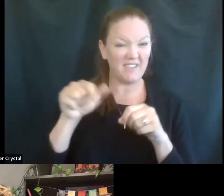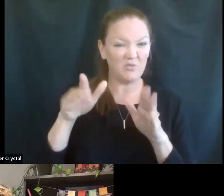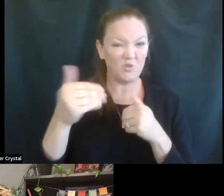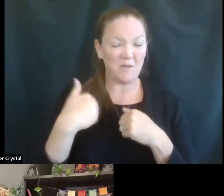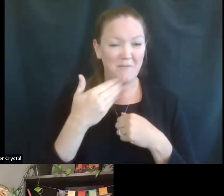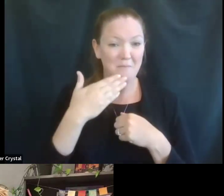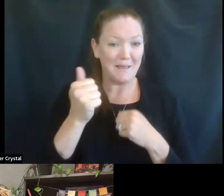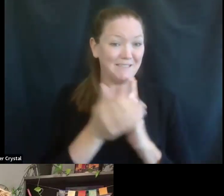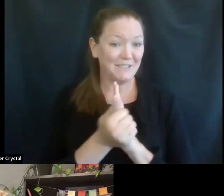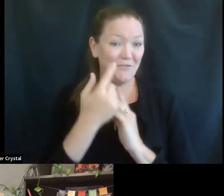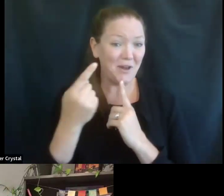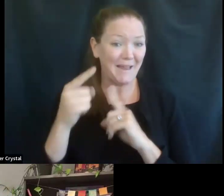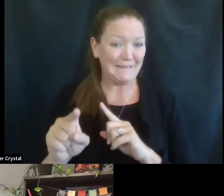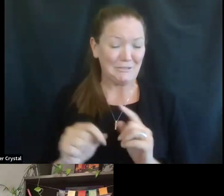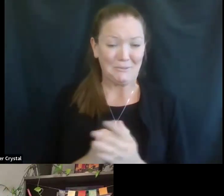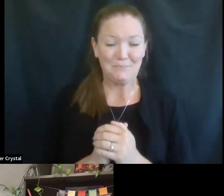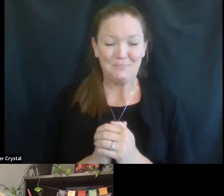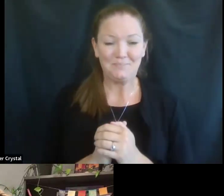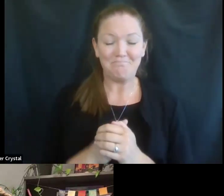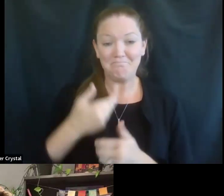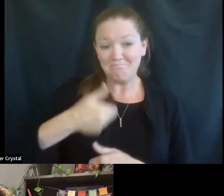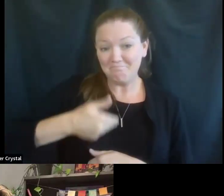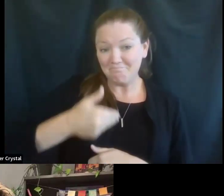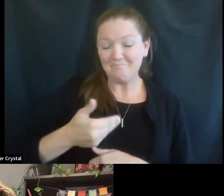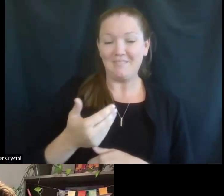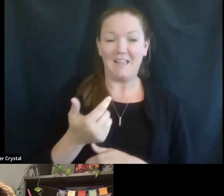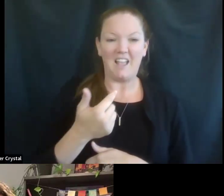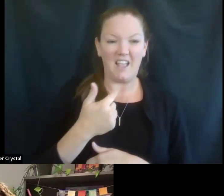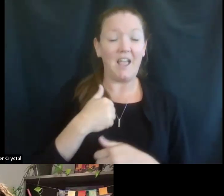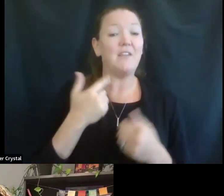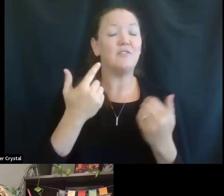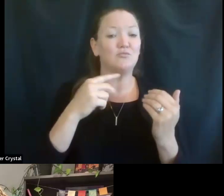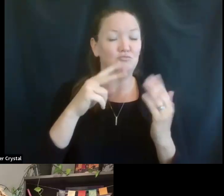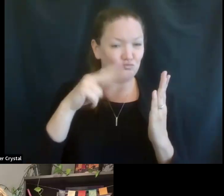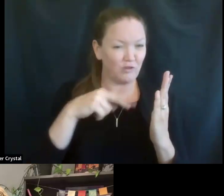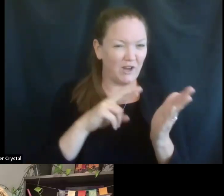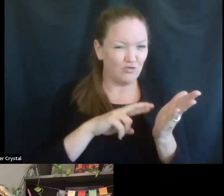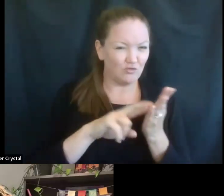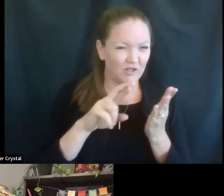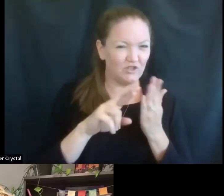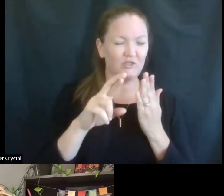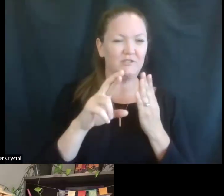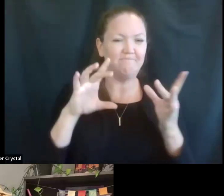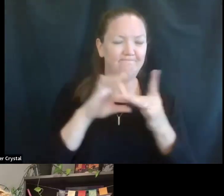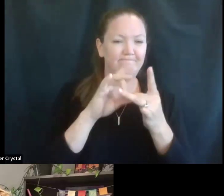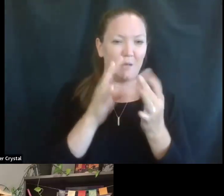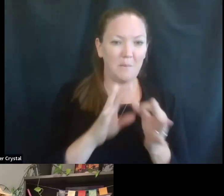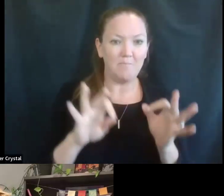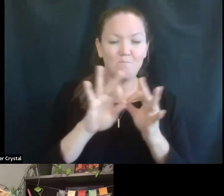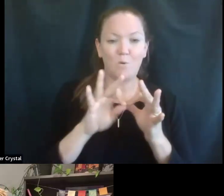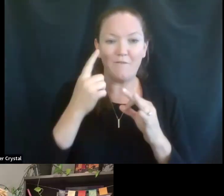because I have looked at research that talks about the importance of having